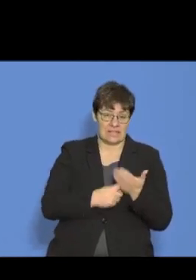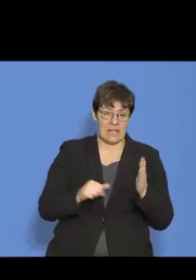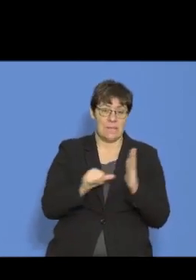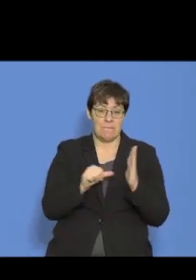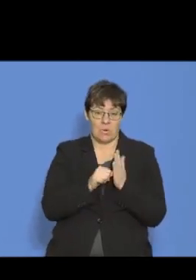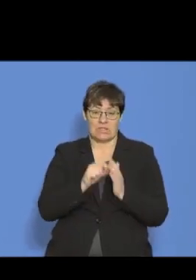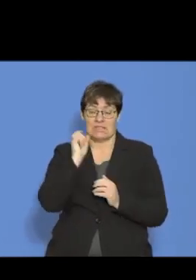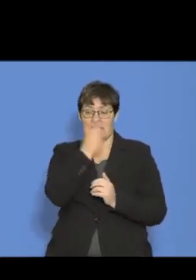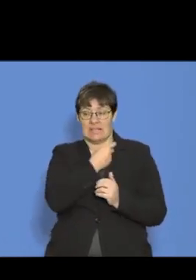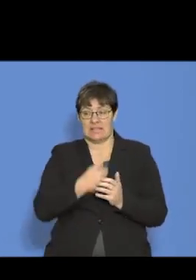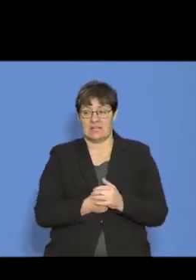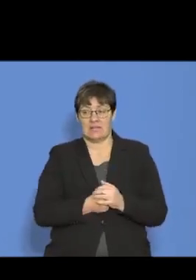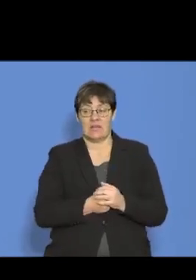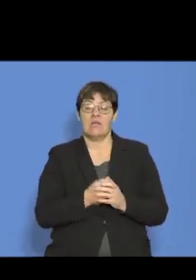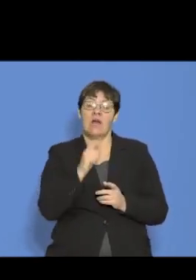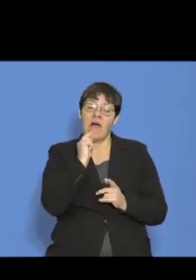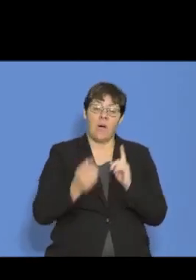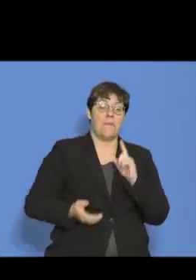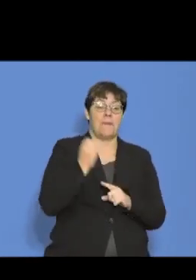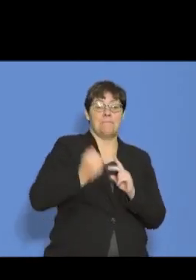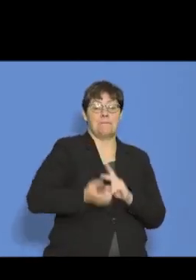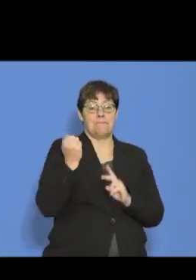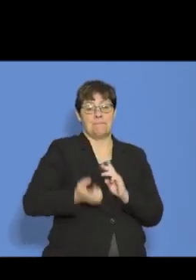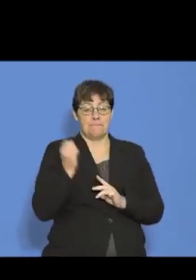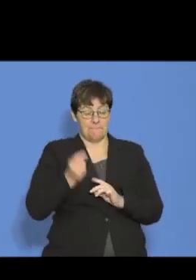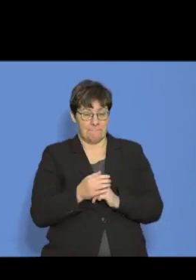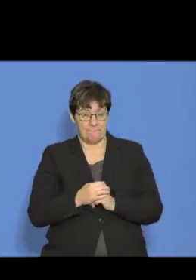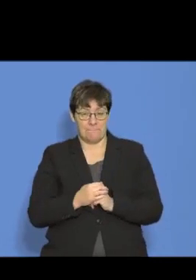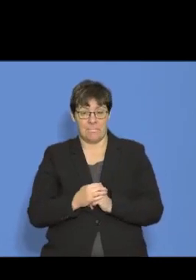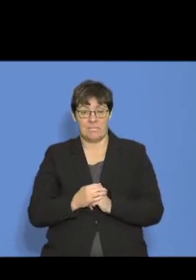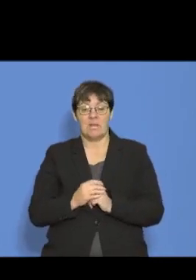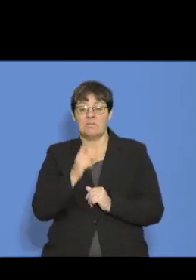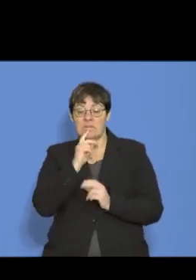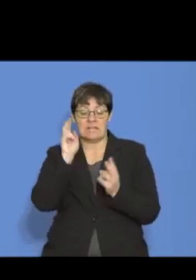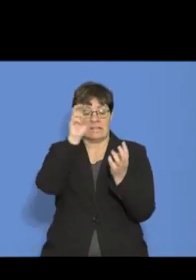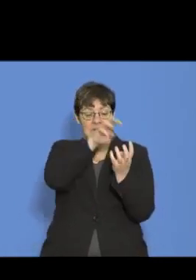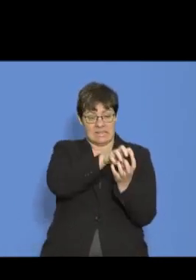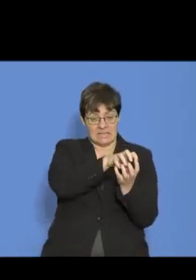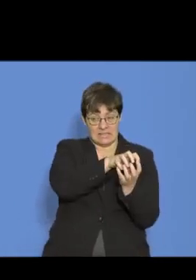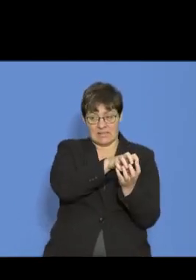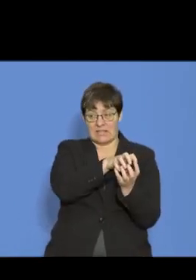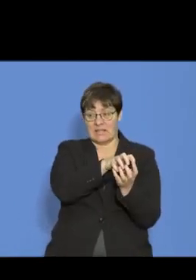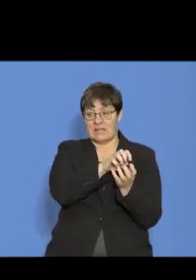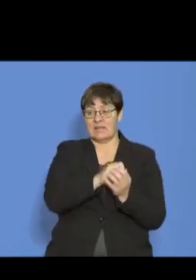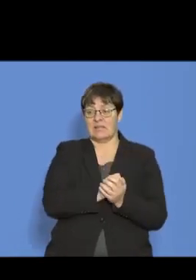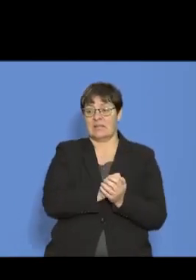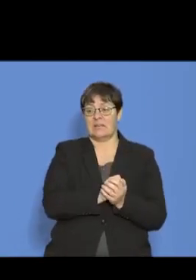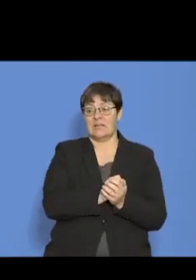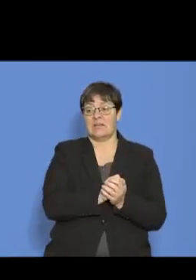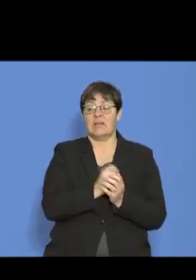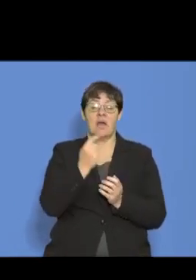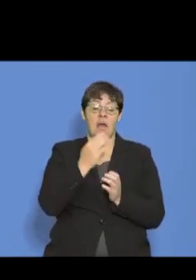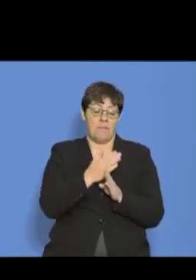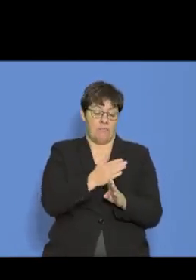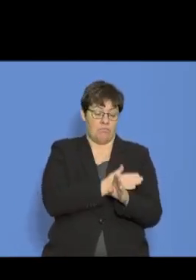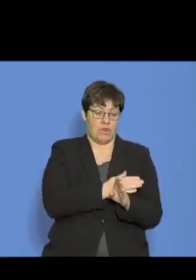the importance of teeth and how they are found. So we've got the teeth that help to bite the food. We've got the molars